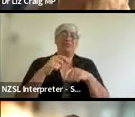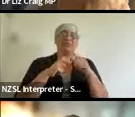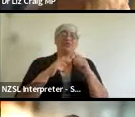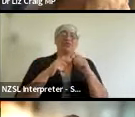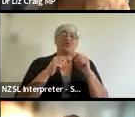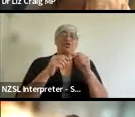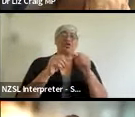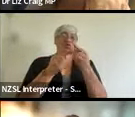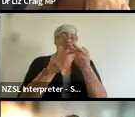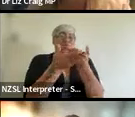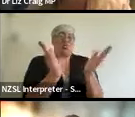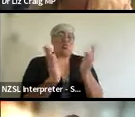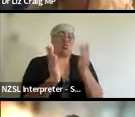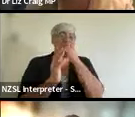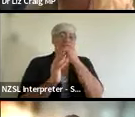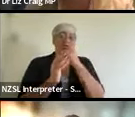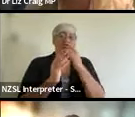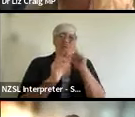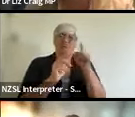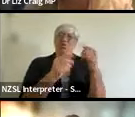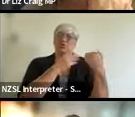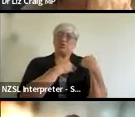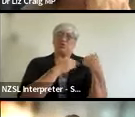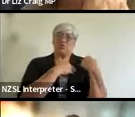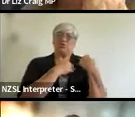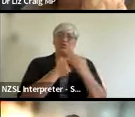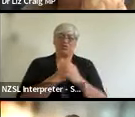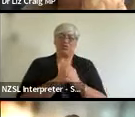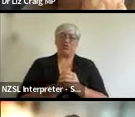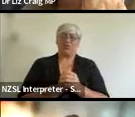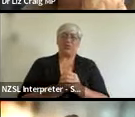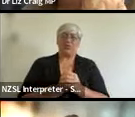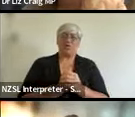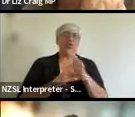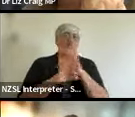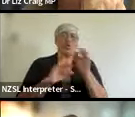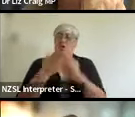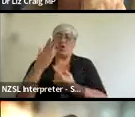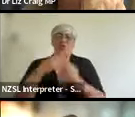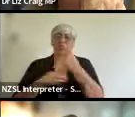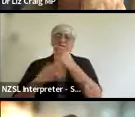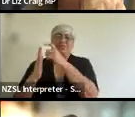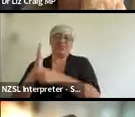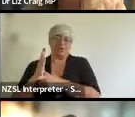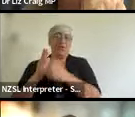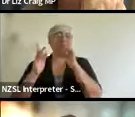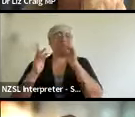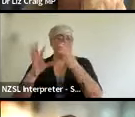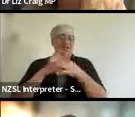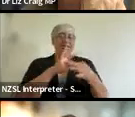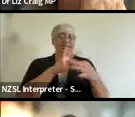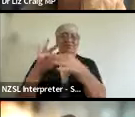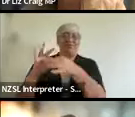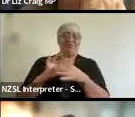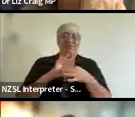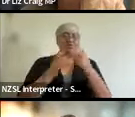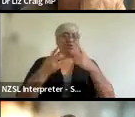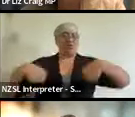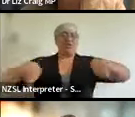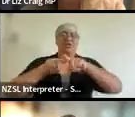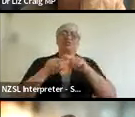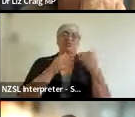acceptable, light with at all collectively, because